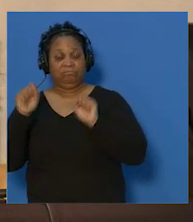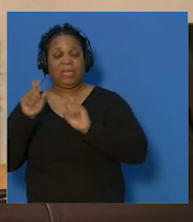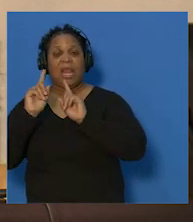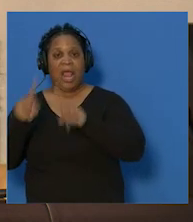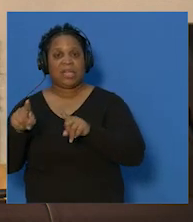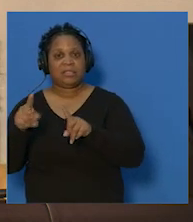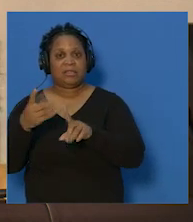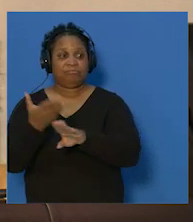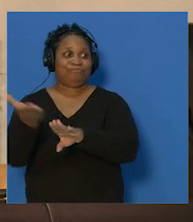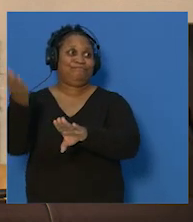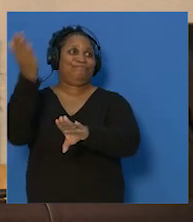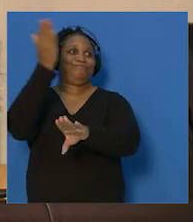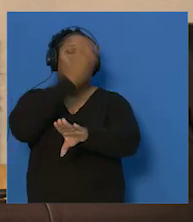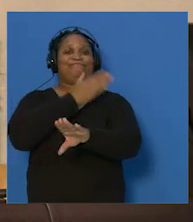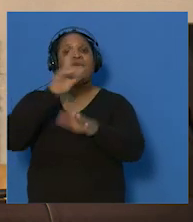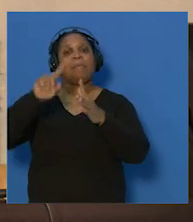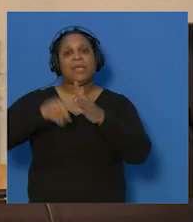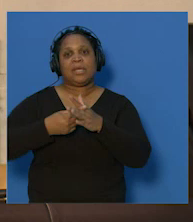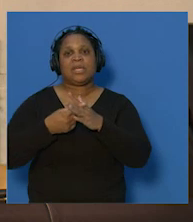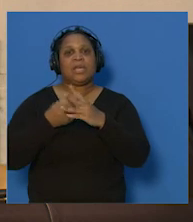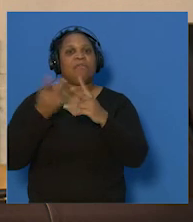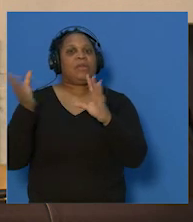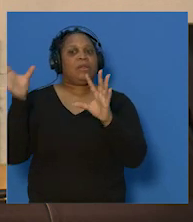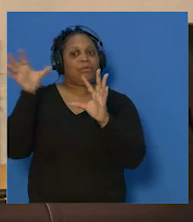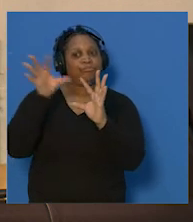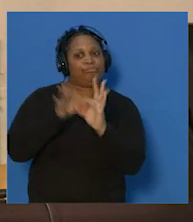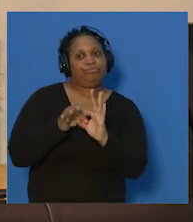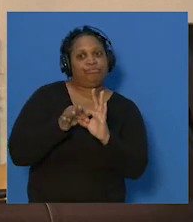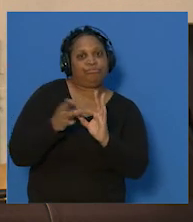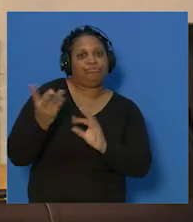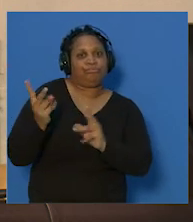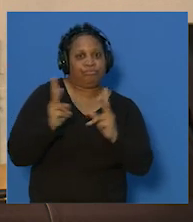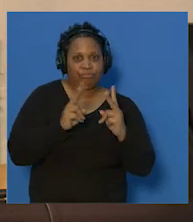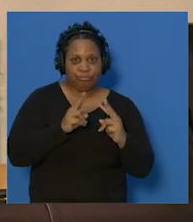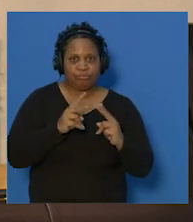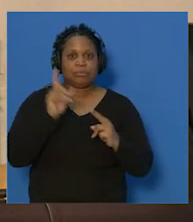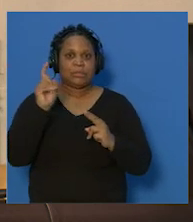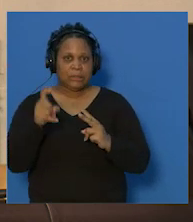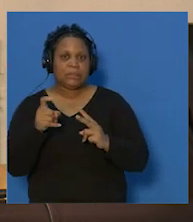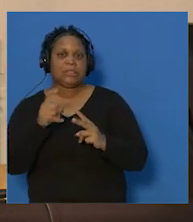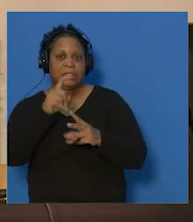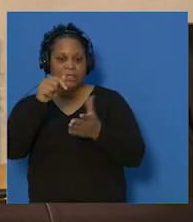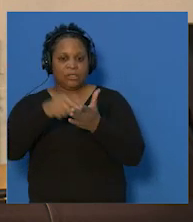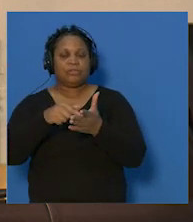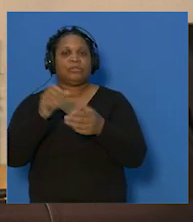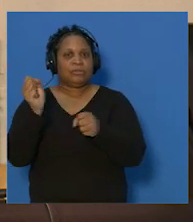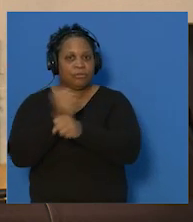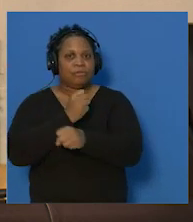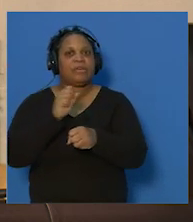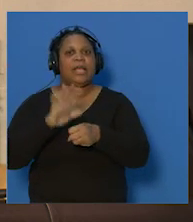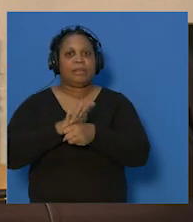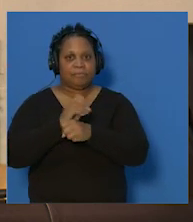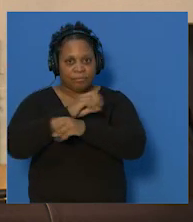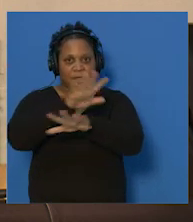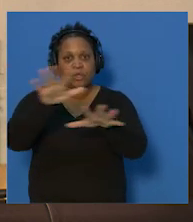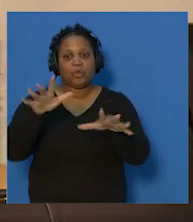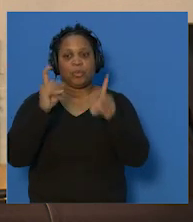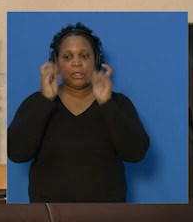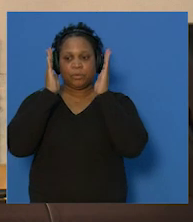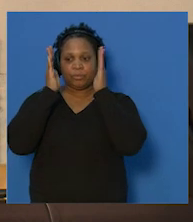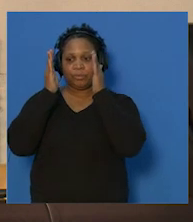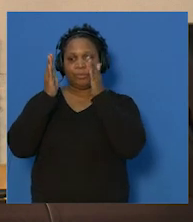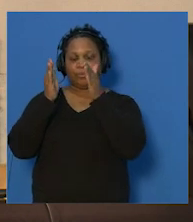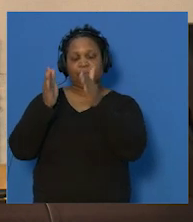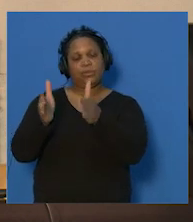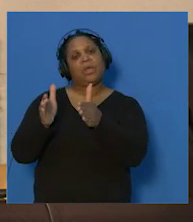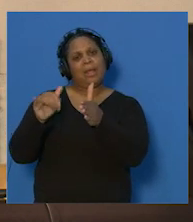the very beginning, a bipartisan approach was needed to this COVID-19. And so we will continue to focus in on